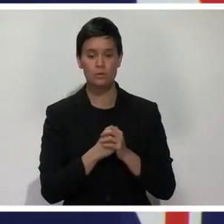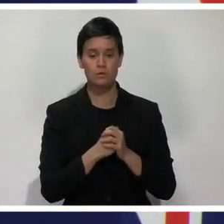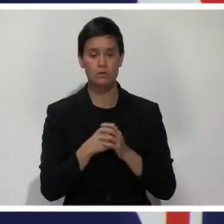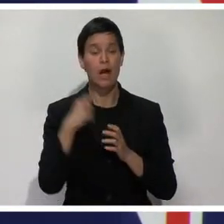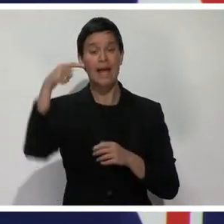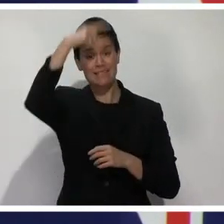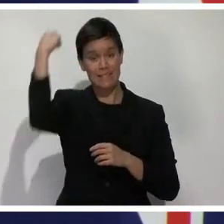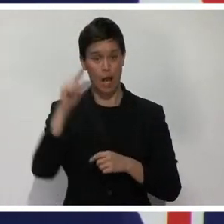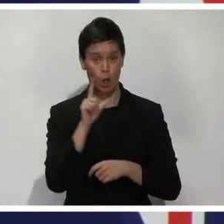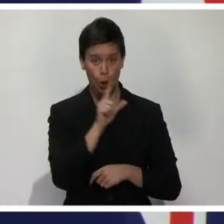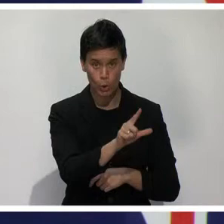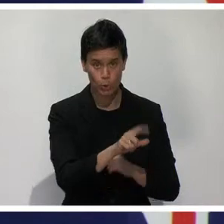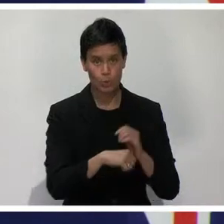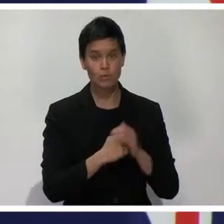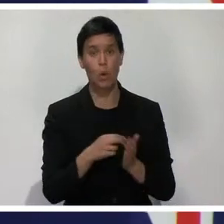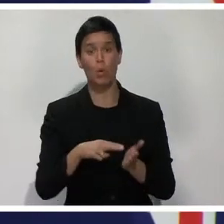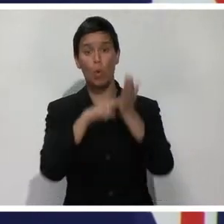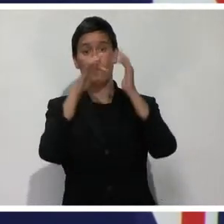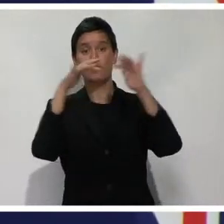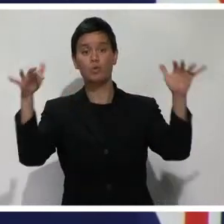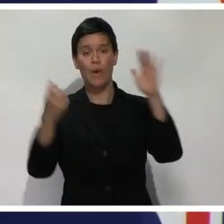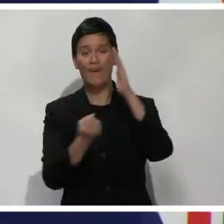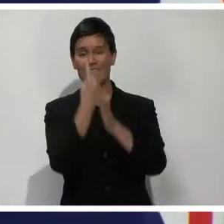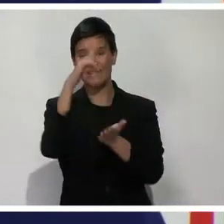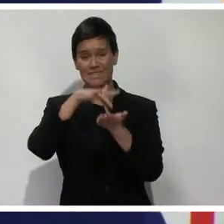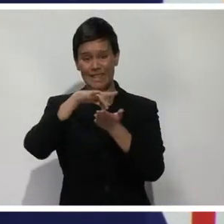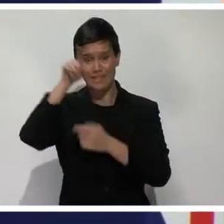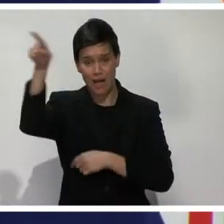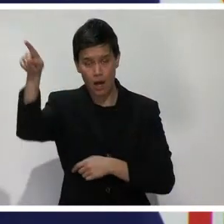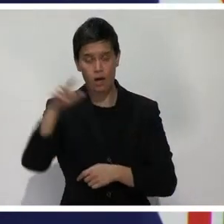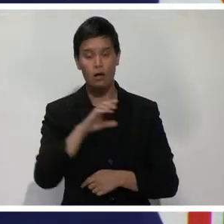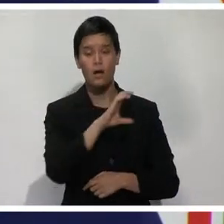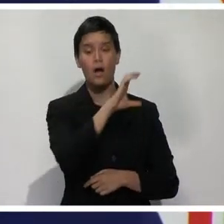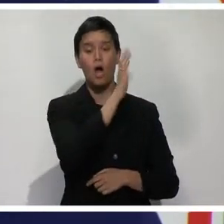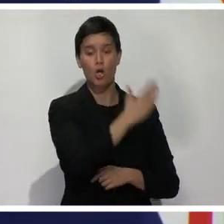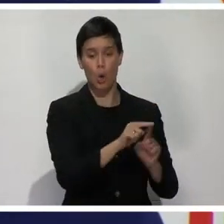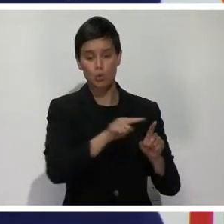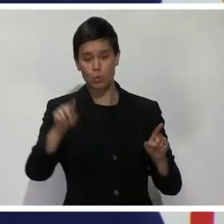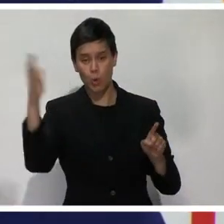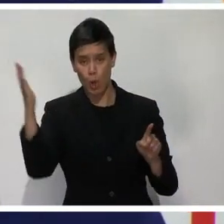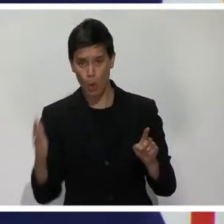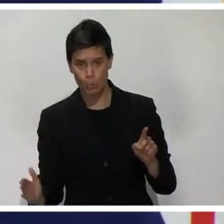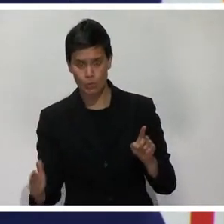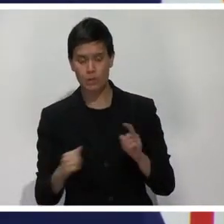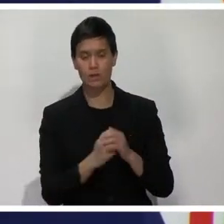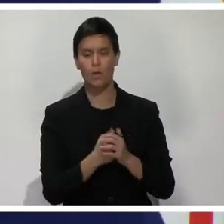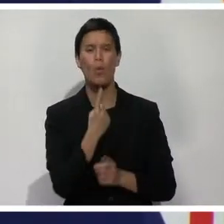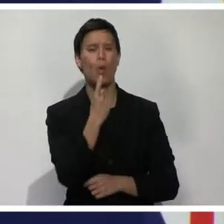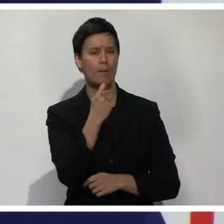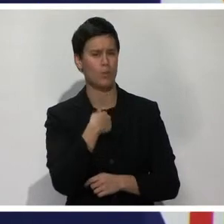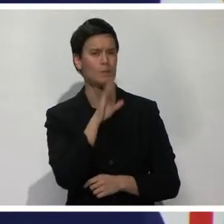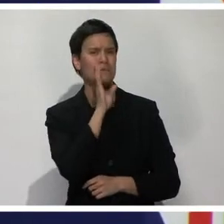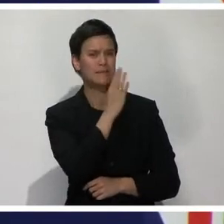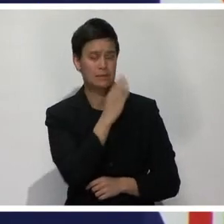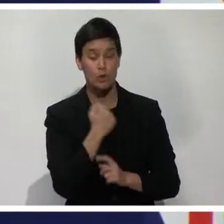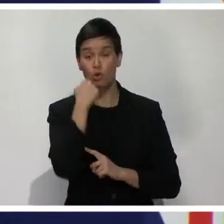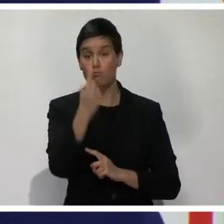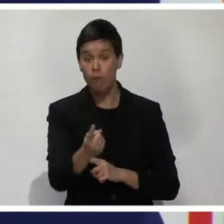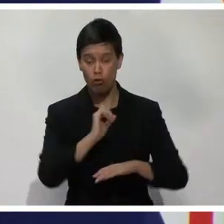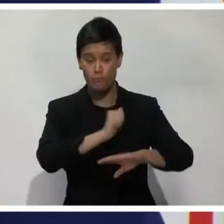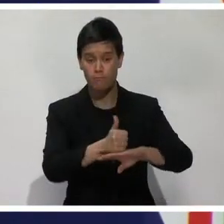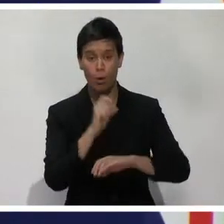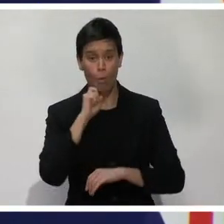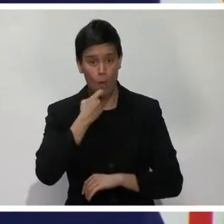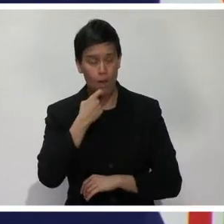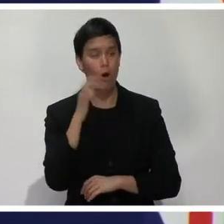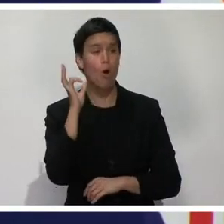Waiheke, Shore Care North Shore Event Centre and Coast to Coast. By 8 a.m. tomorrow morning, the following will be stood up: White Cross